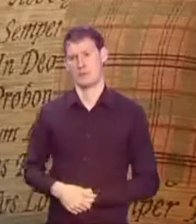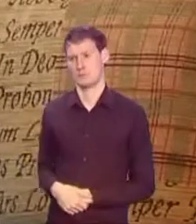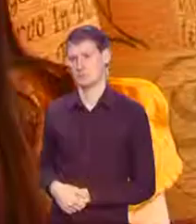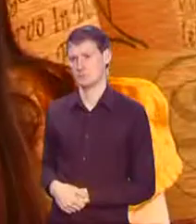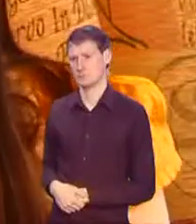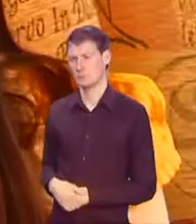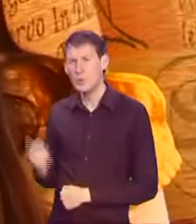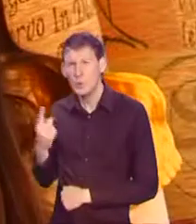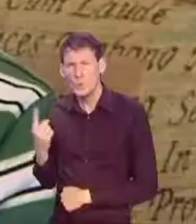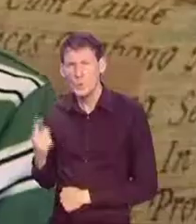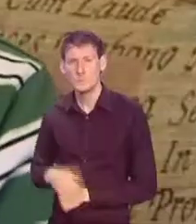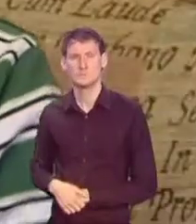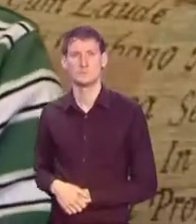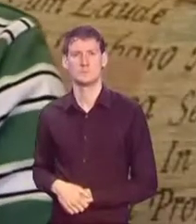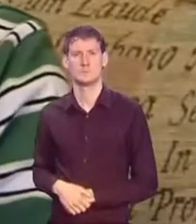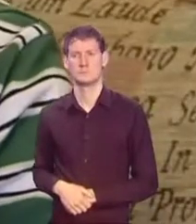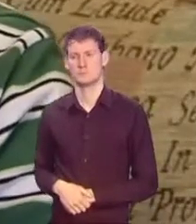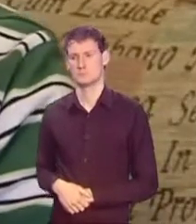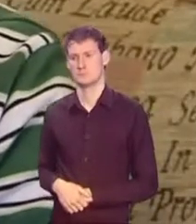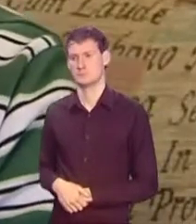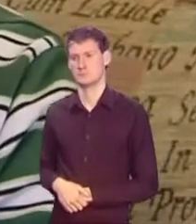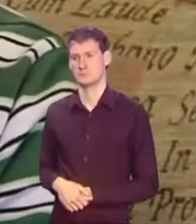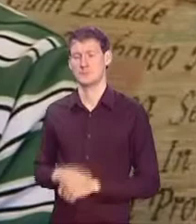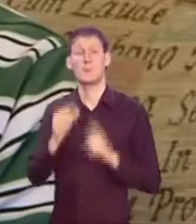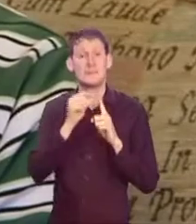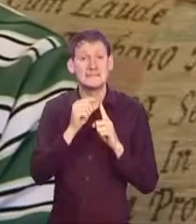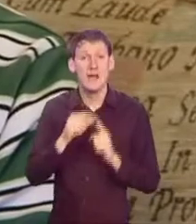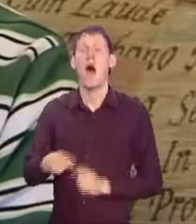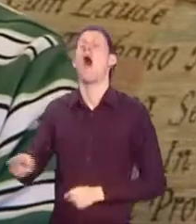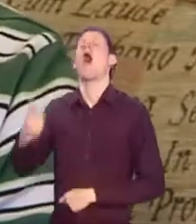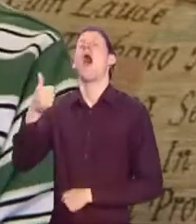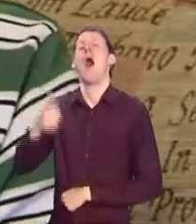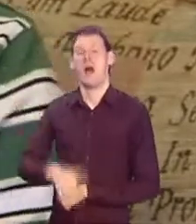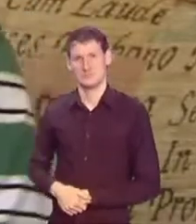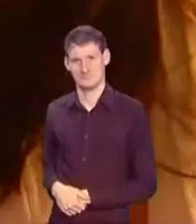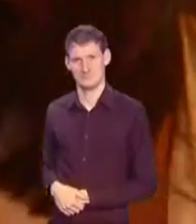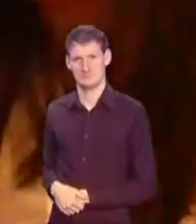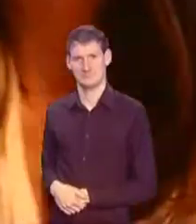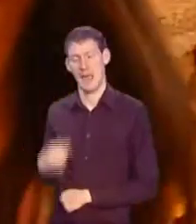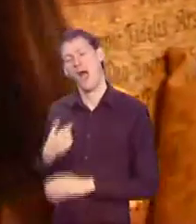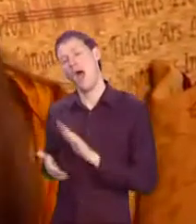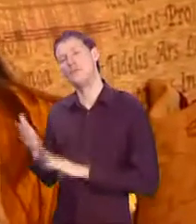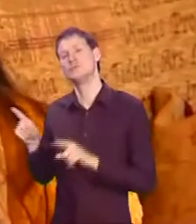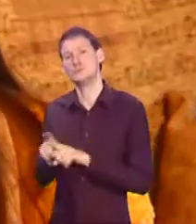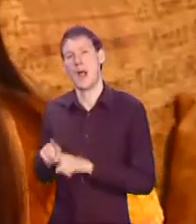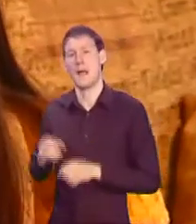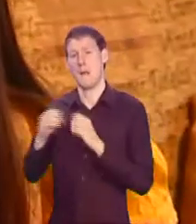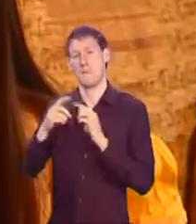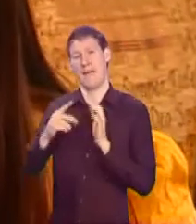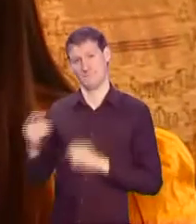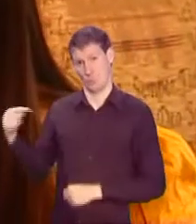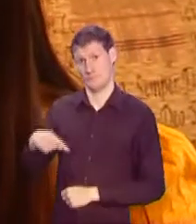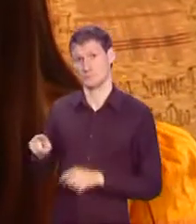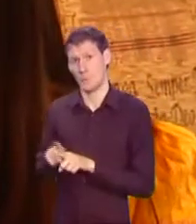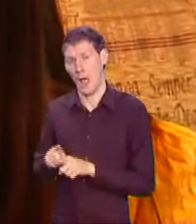car. Who? Pete. All right. I have to get moving too. Bev's coming